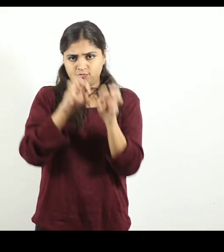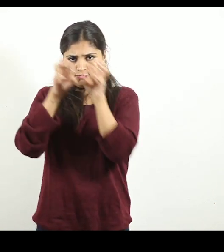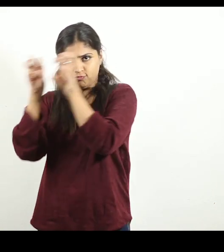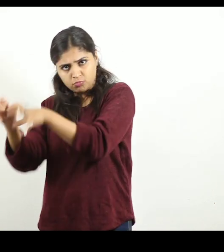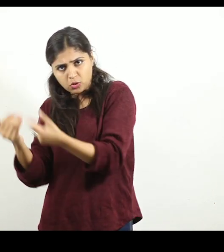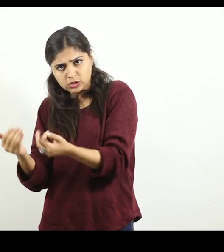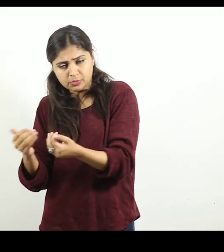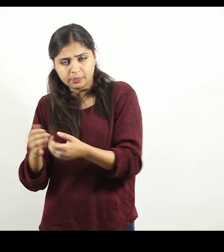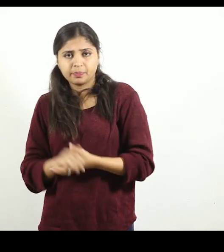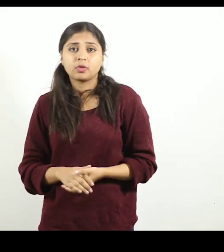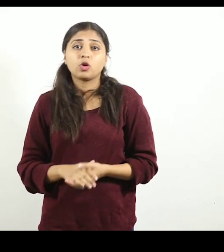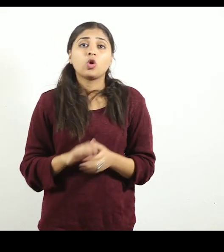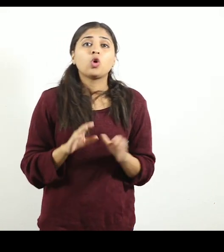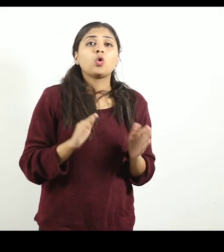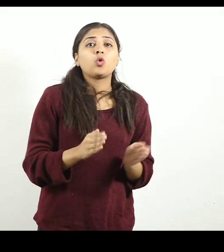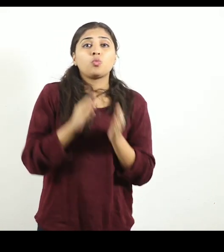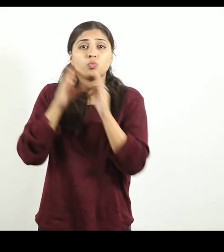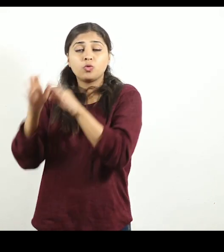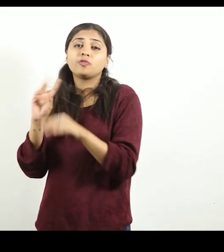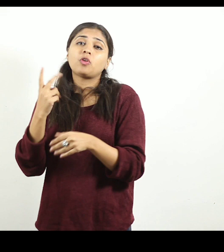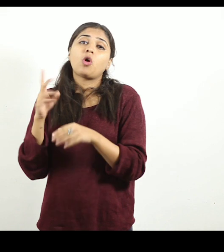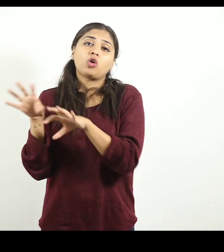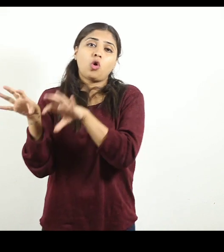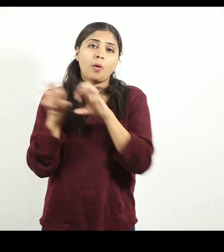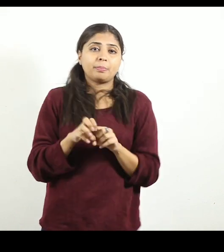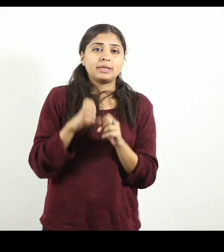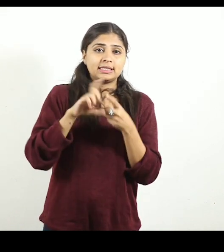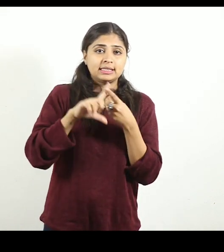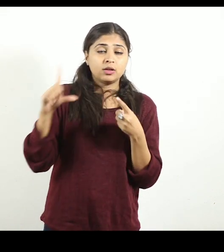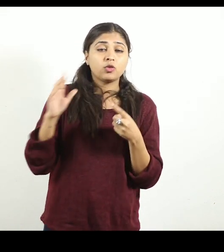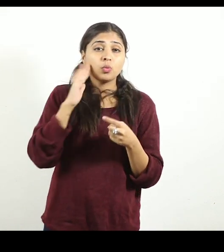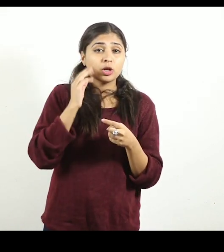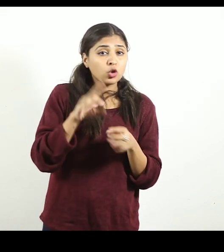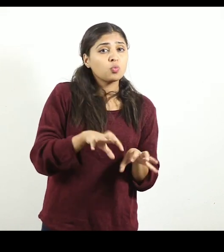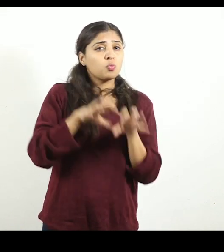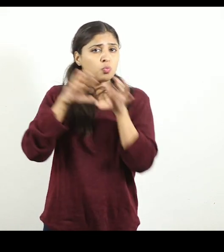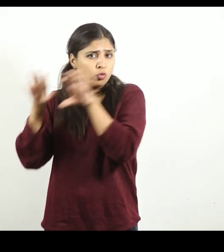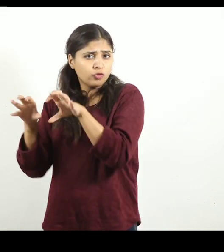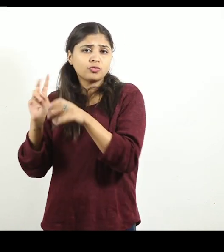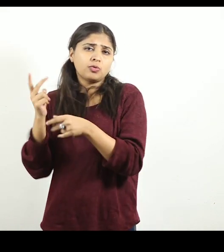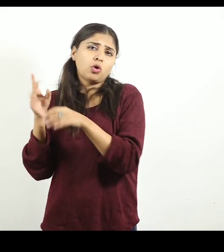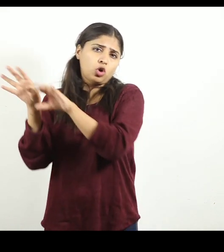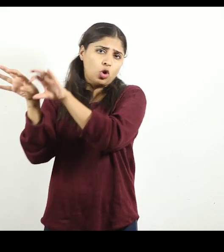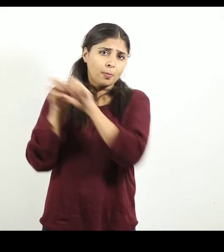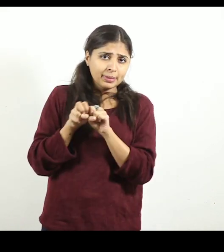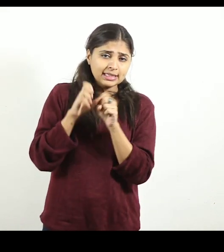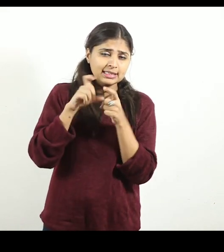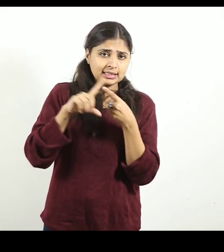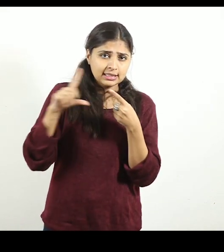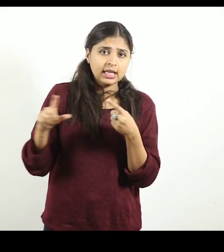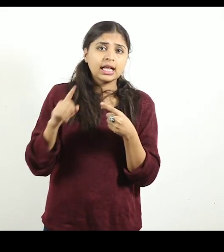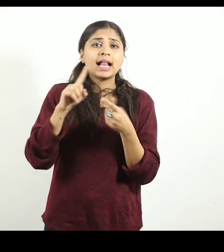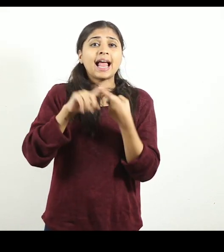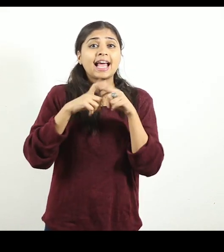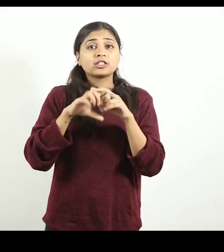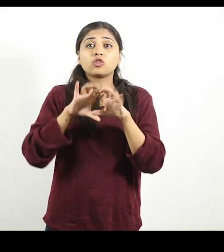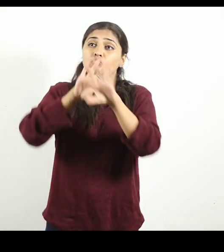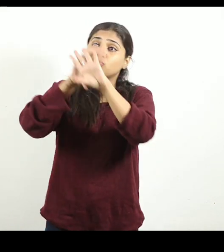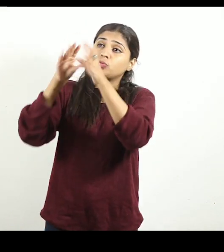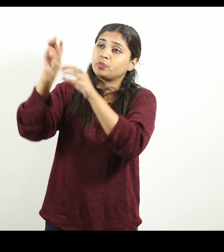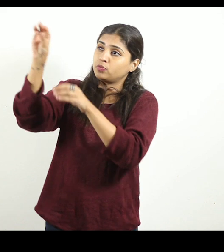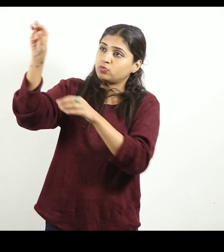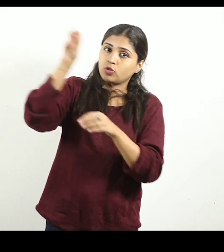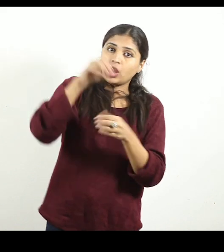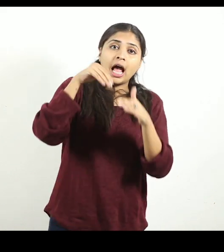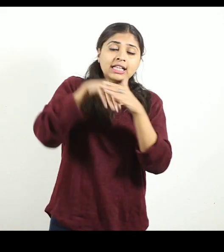their contents. Move, copy cells. When you move or copy a cell, Excel moves or copies the entire cell,